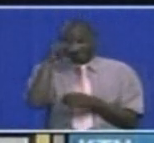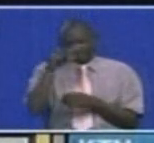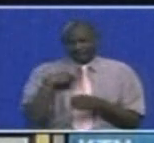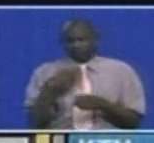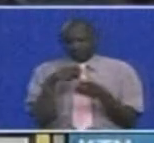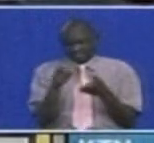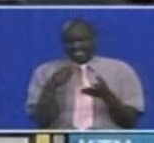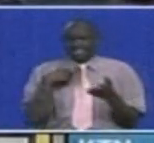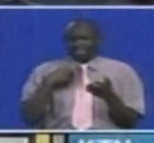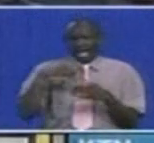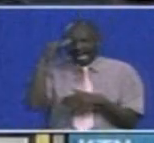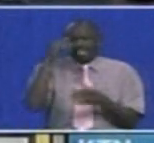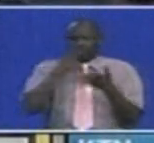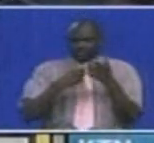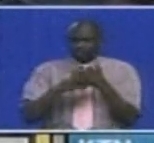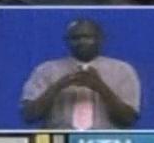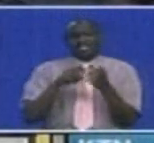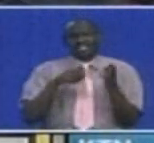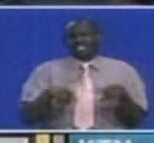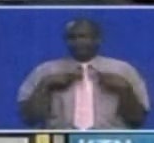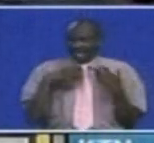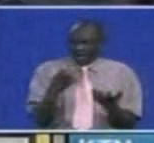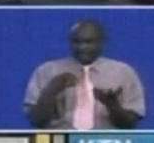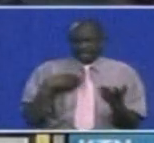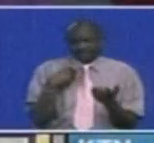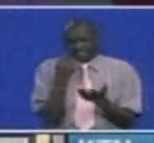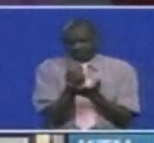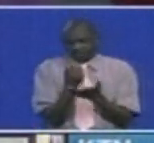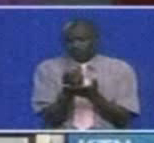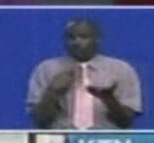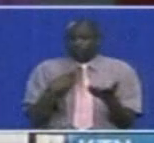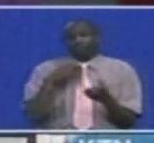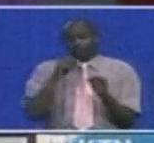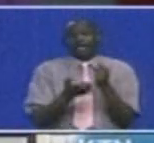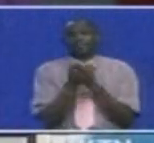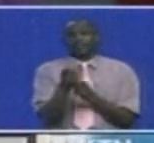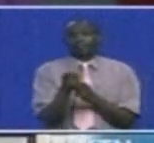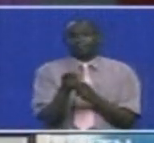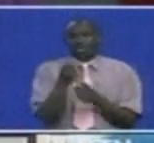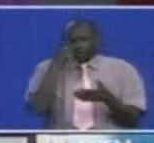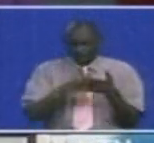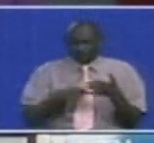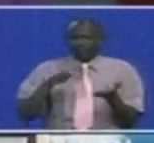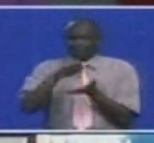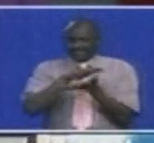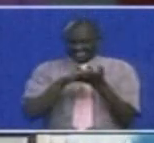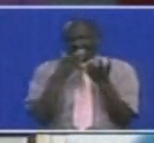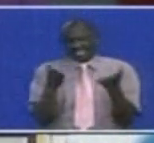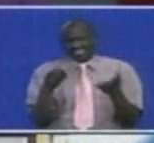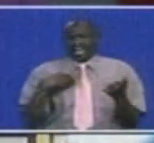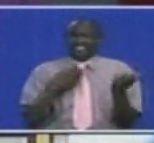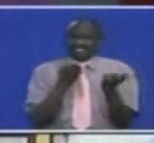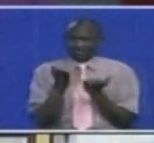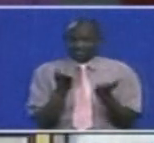contribute to the high cost of living, thereby depleting the few coins workers have. If the cost of those basic necessities and